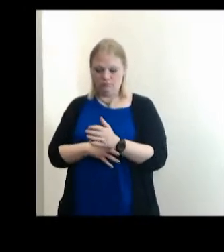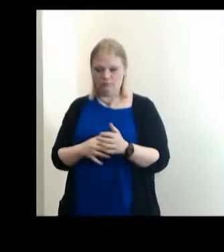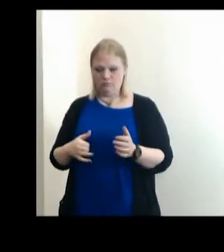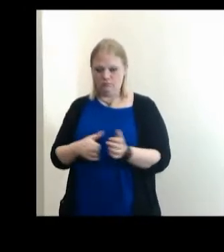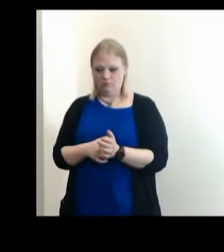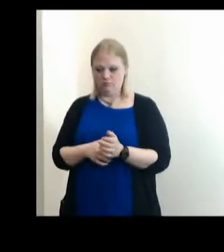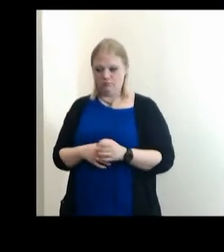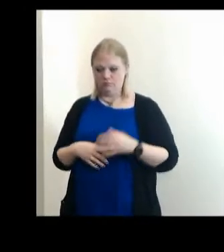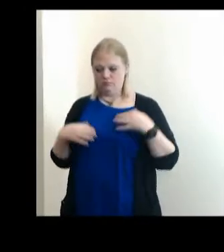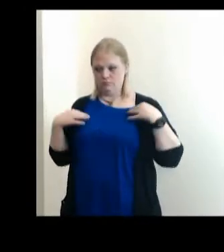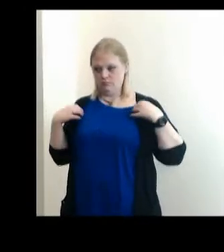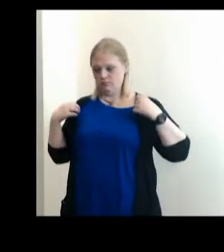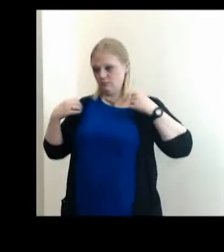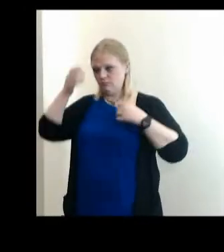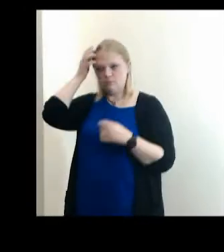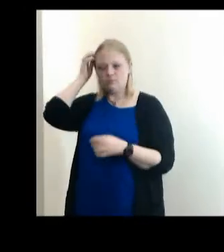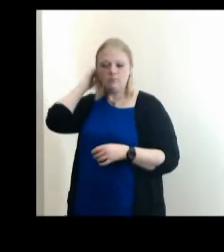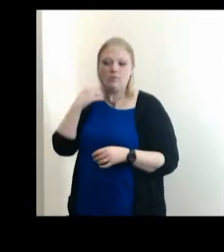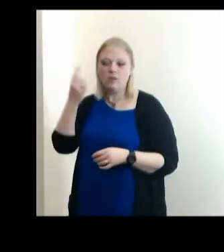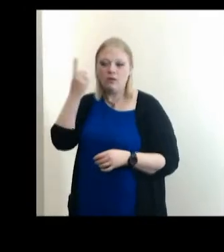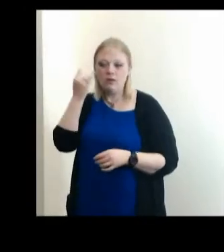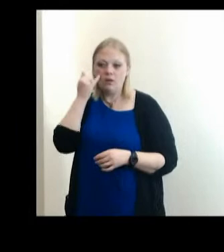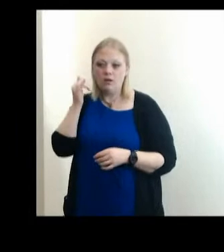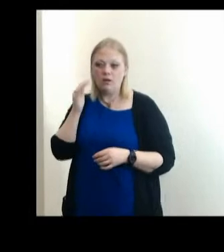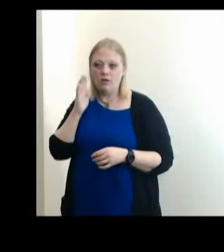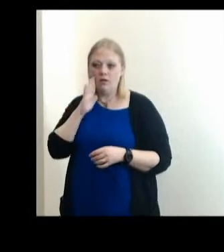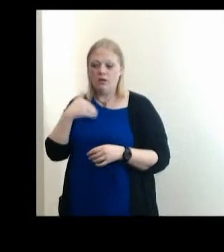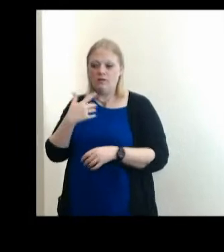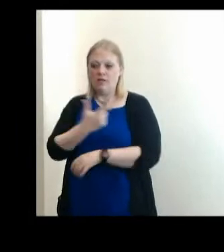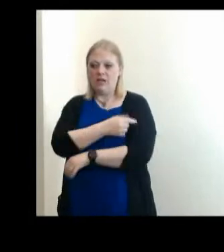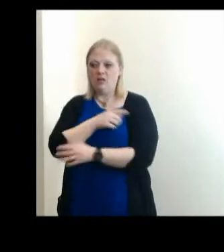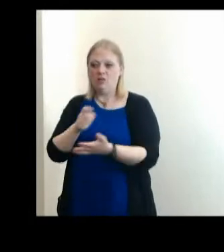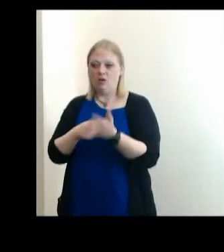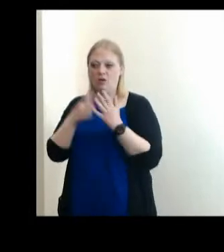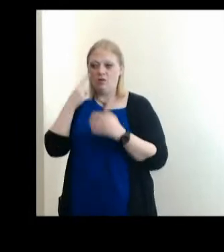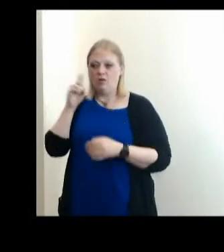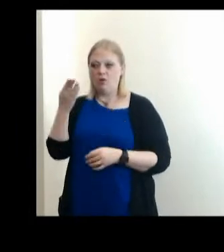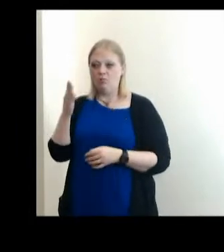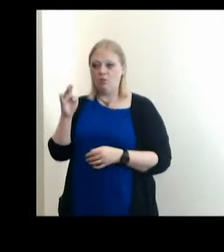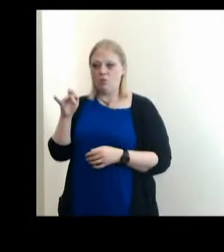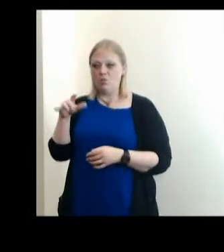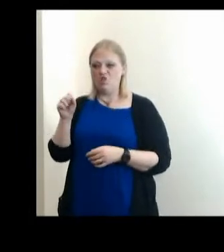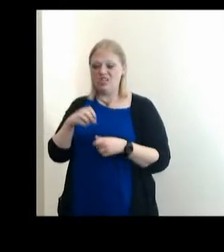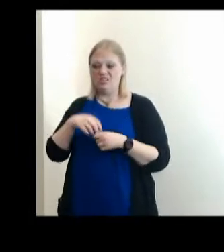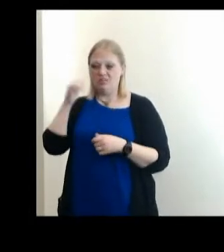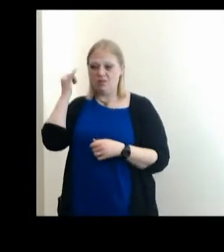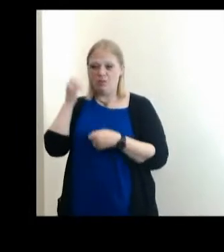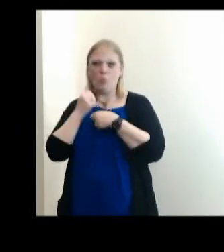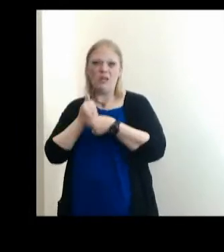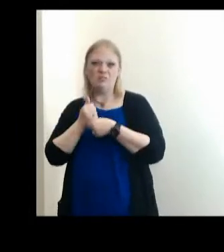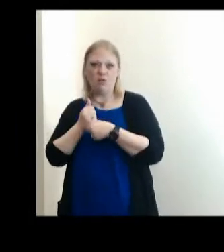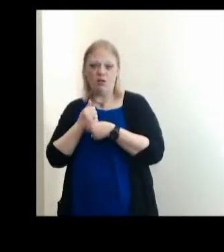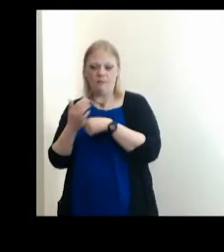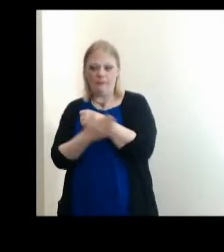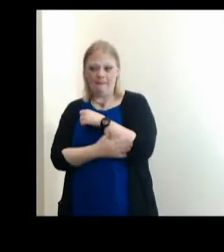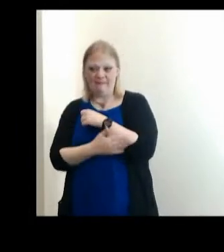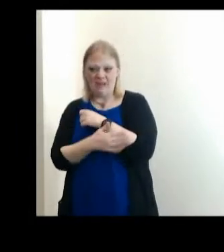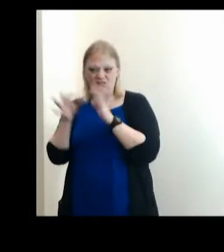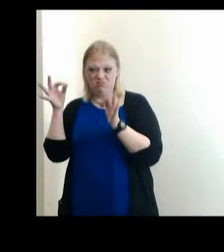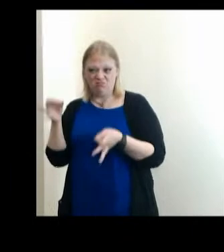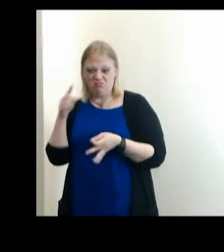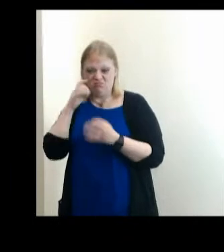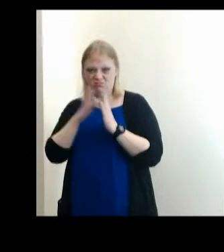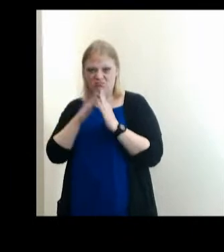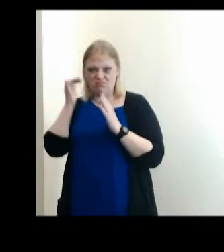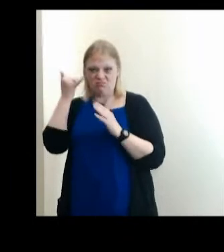I have just one more. Wondering if you're going to have a vaccine requirement for Blue Jays games in Buffalo. And is it the county's call, since the city of